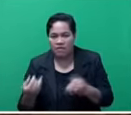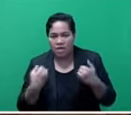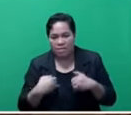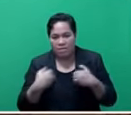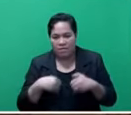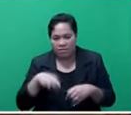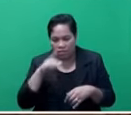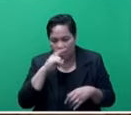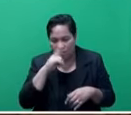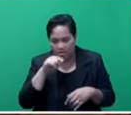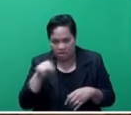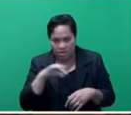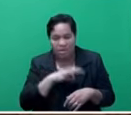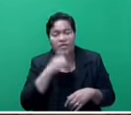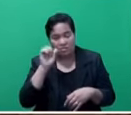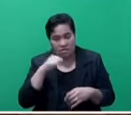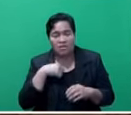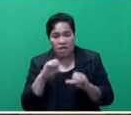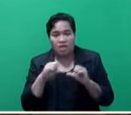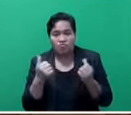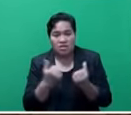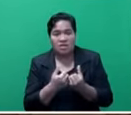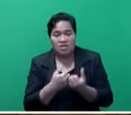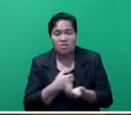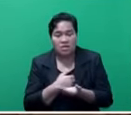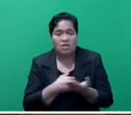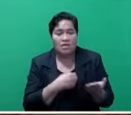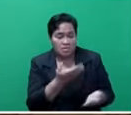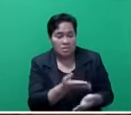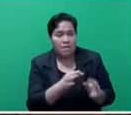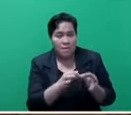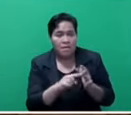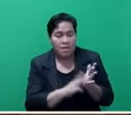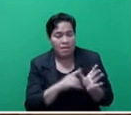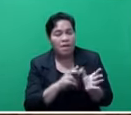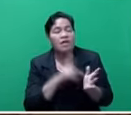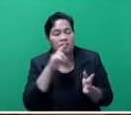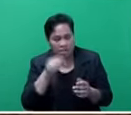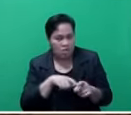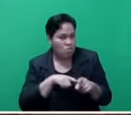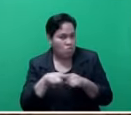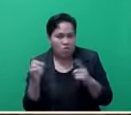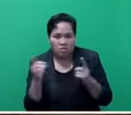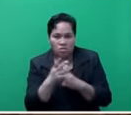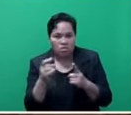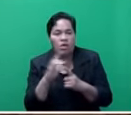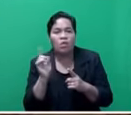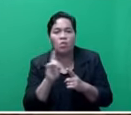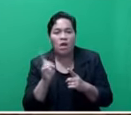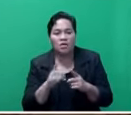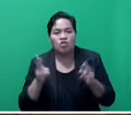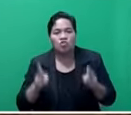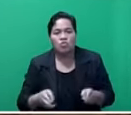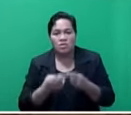people in this country. And I agree wholeheartedly with that. I agree wholeheartedly. Your most important resource is your human resource. Not just your